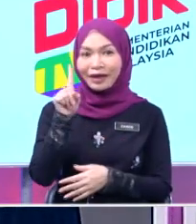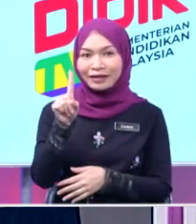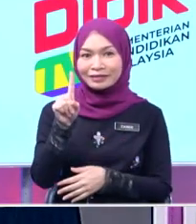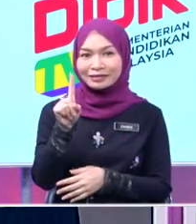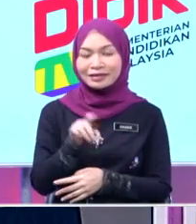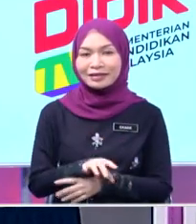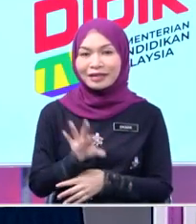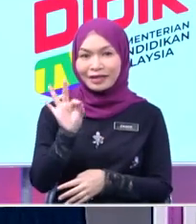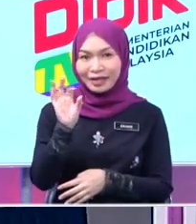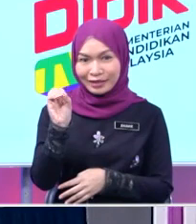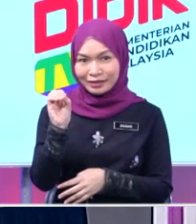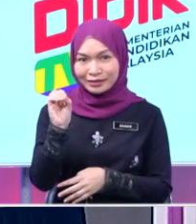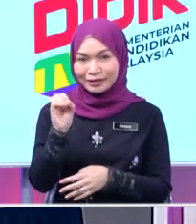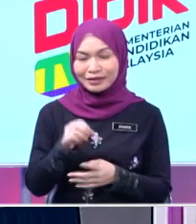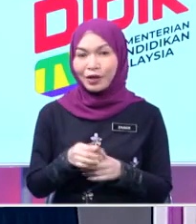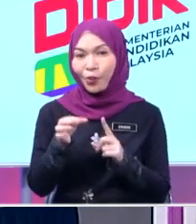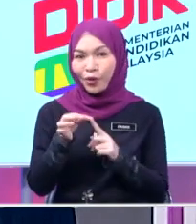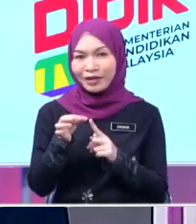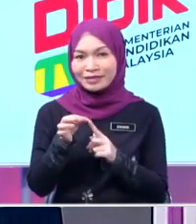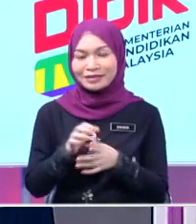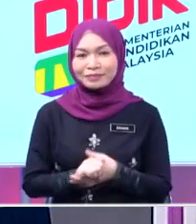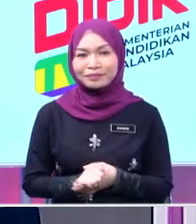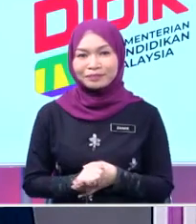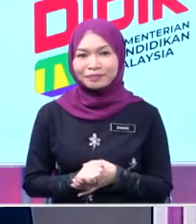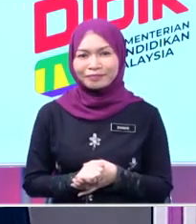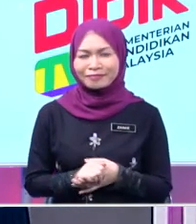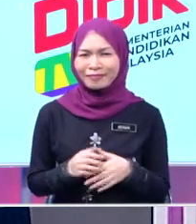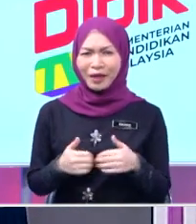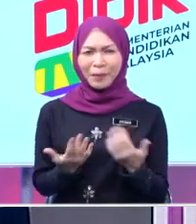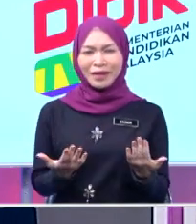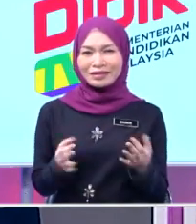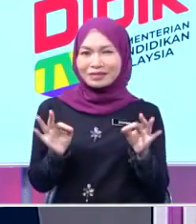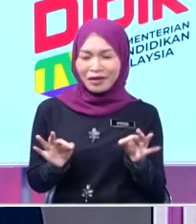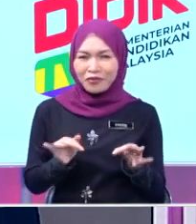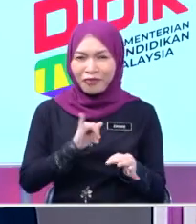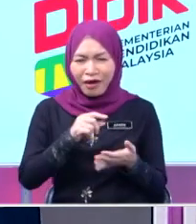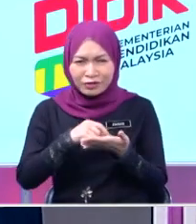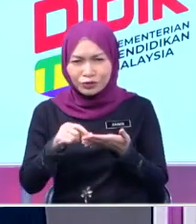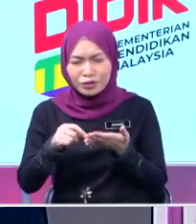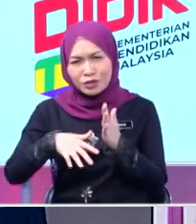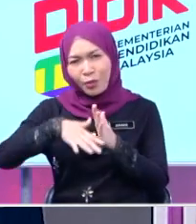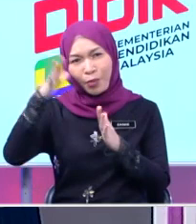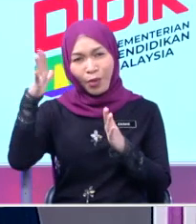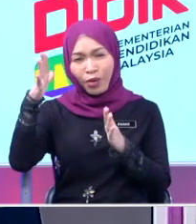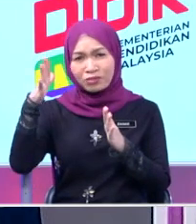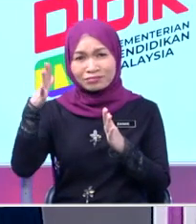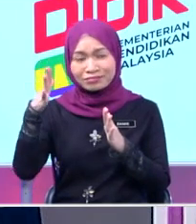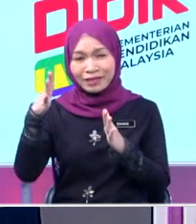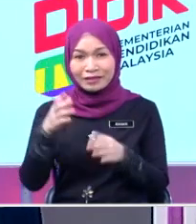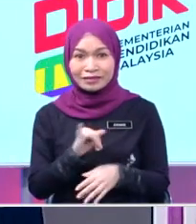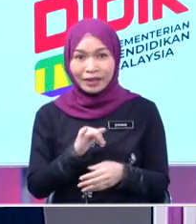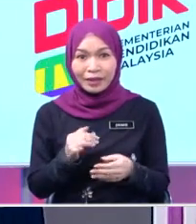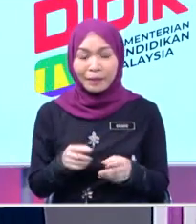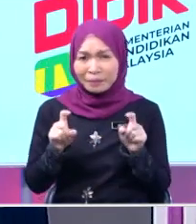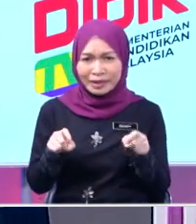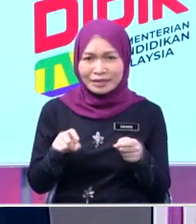lot of pupils asking, what happens, or how can I write more? Do I need to count every single word? Take